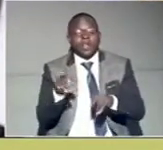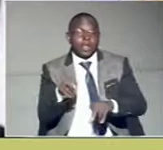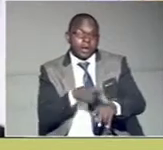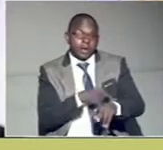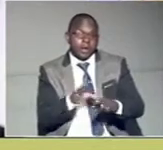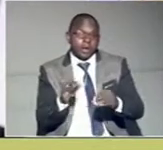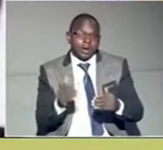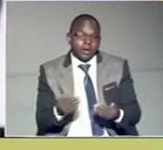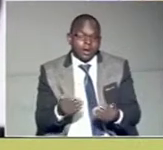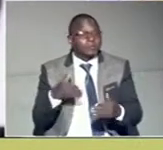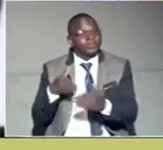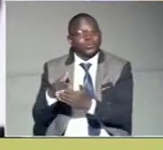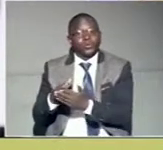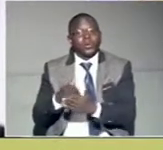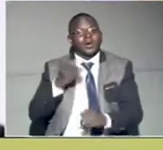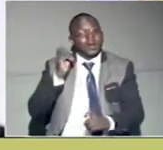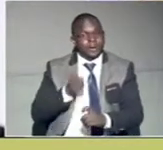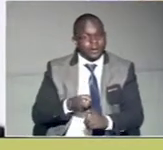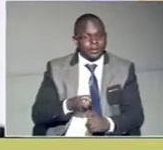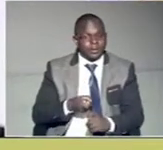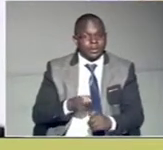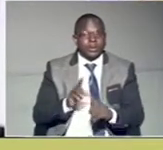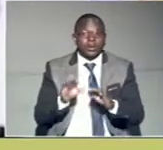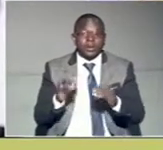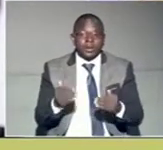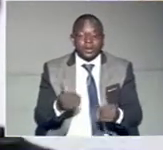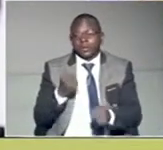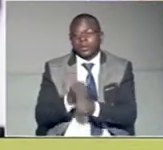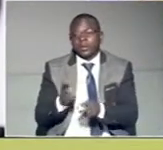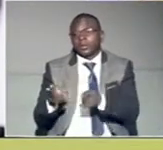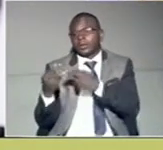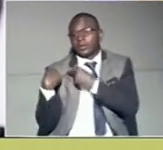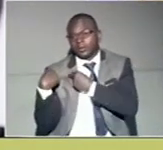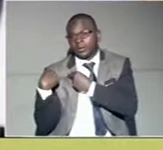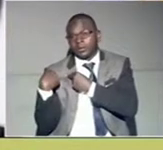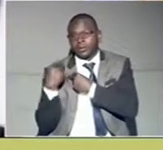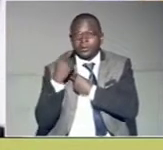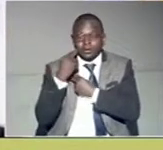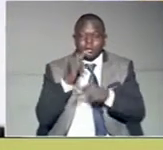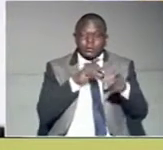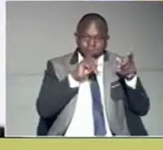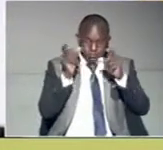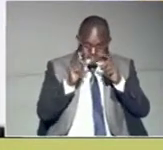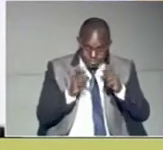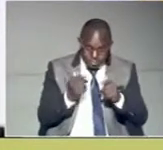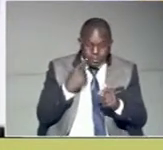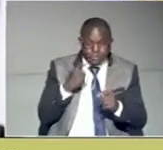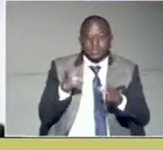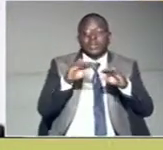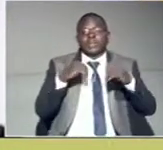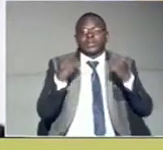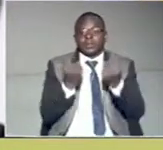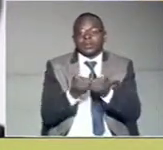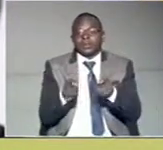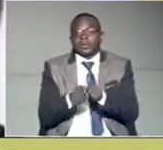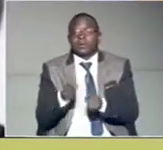and their obstacles are harder. But just as journalists' role is to be the watchdogs and gatekeepers of society and